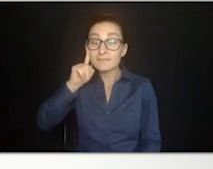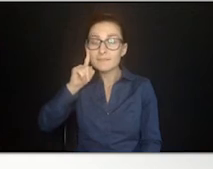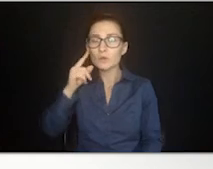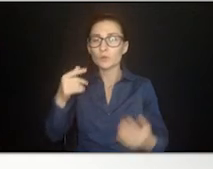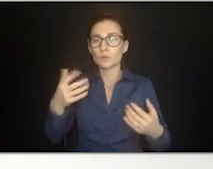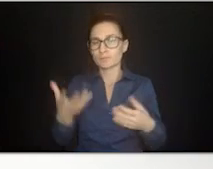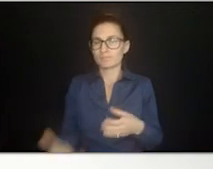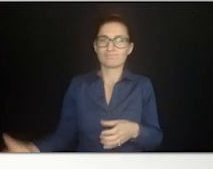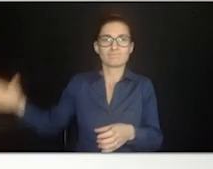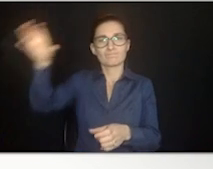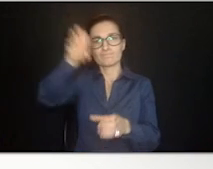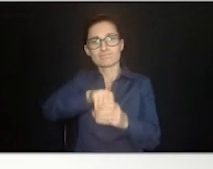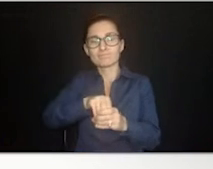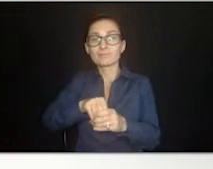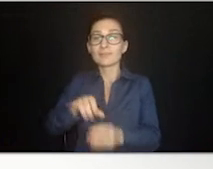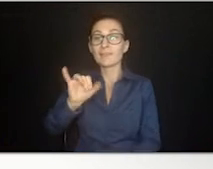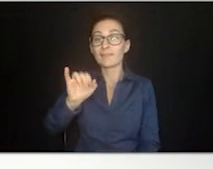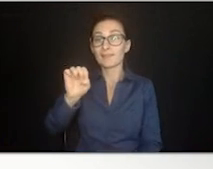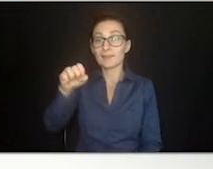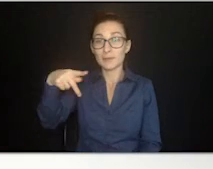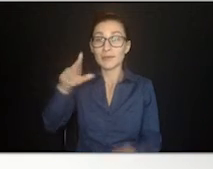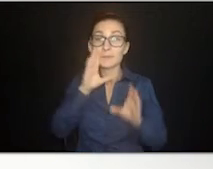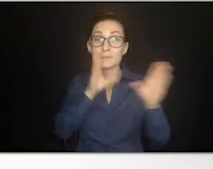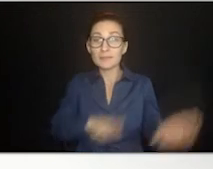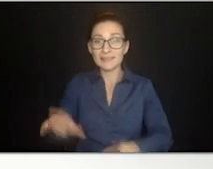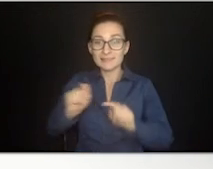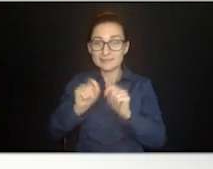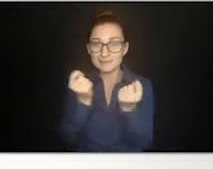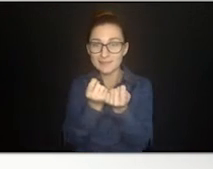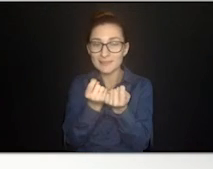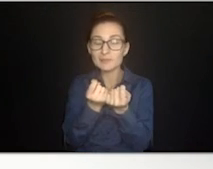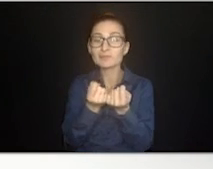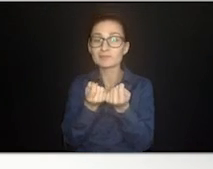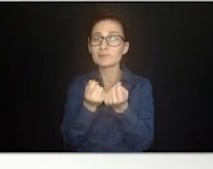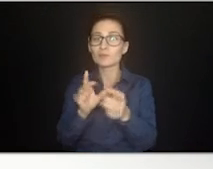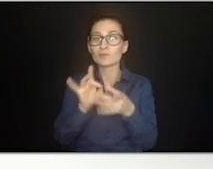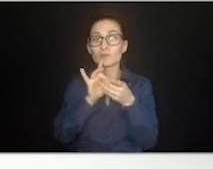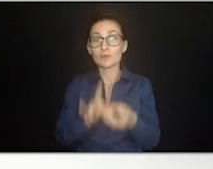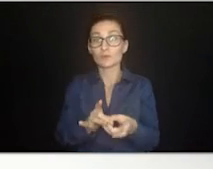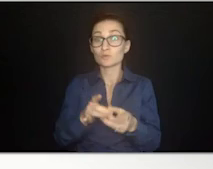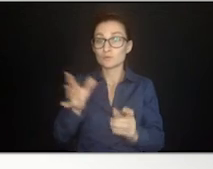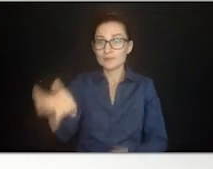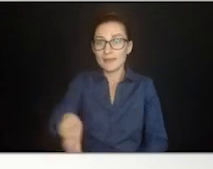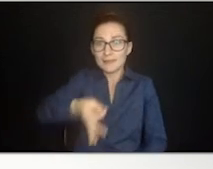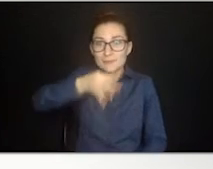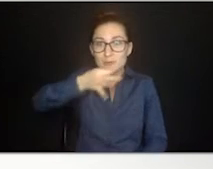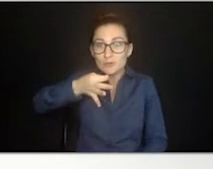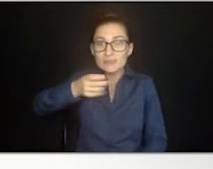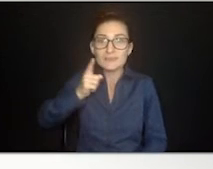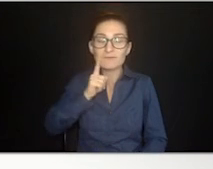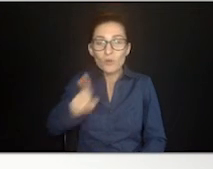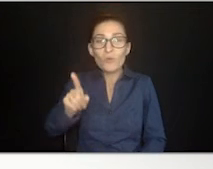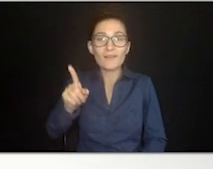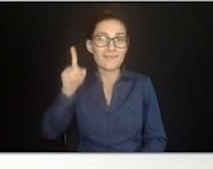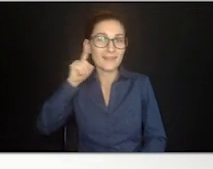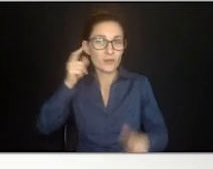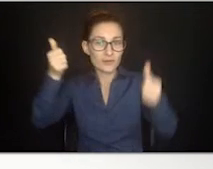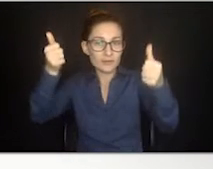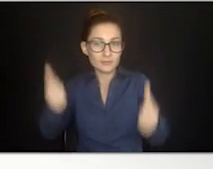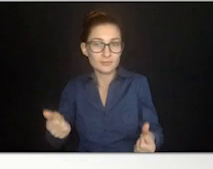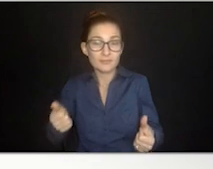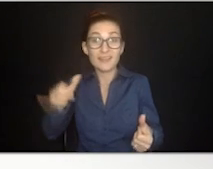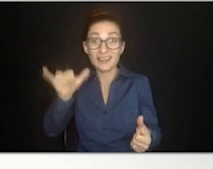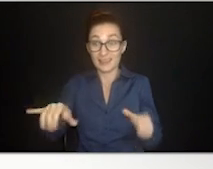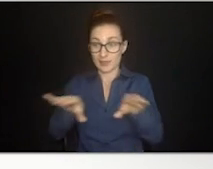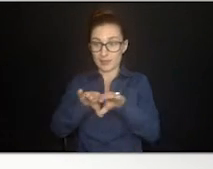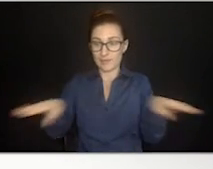student's individual education plan team with expertise in hearing-related disabilities and evaluates the student to determine how their hearing